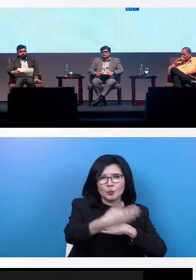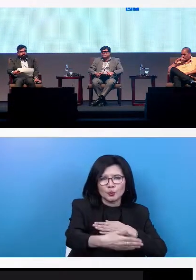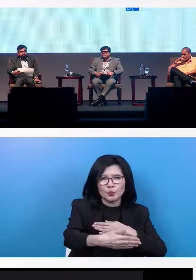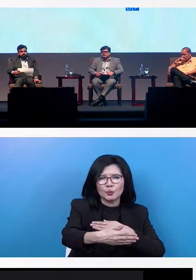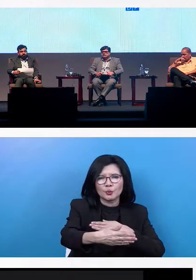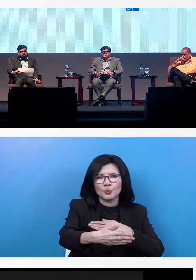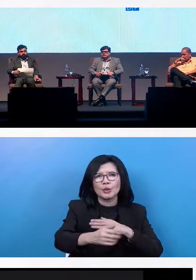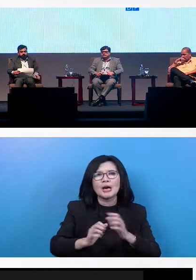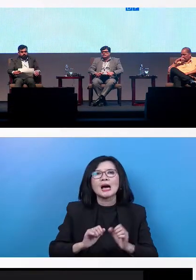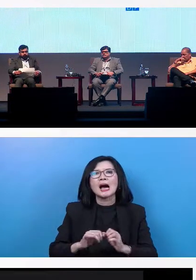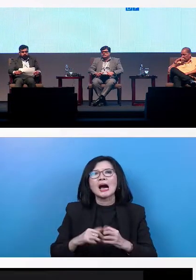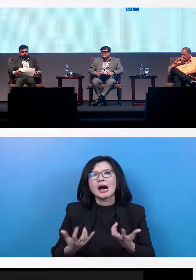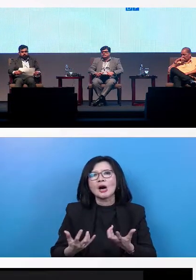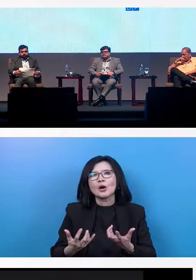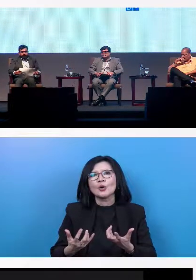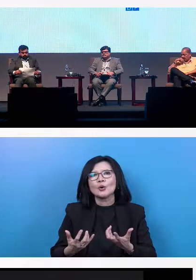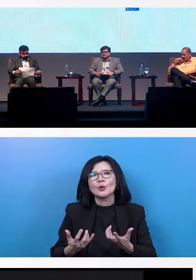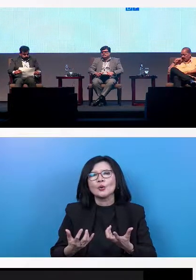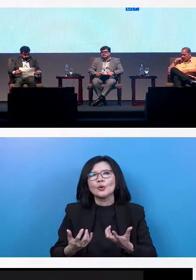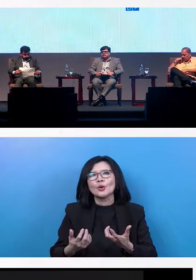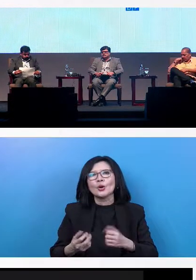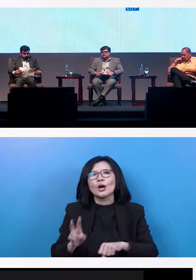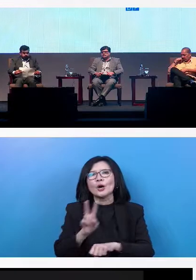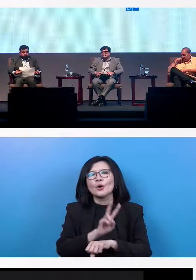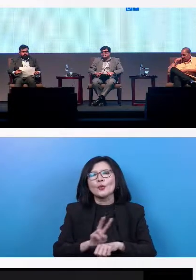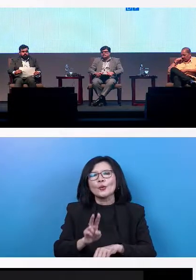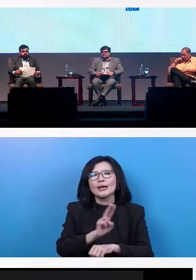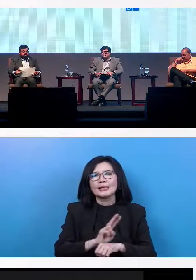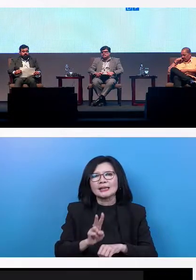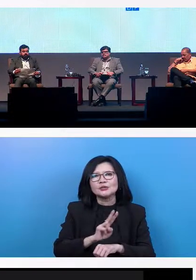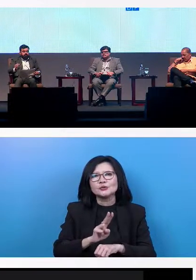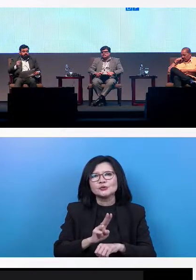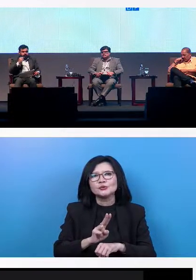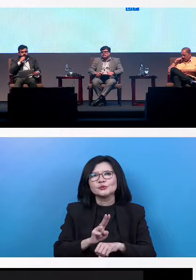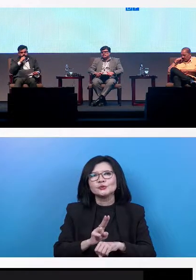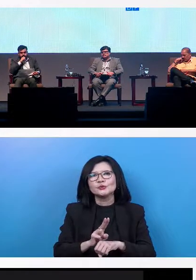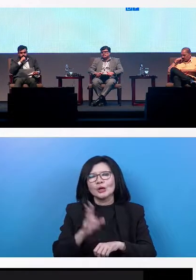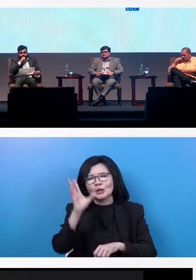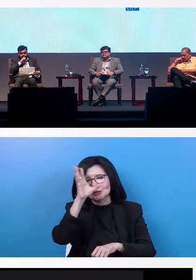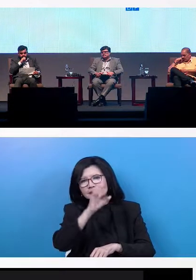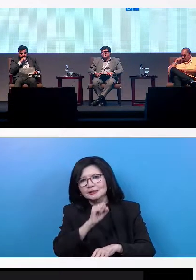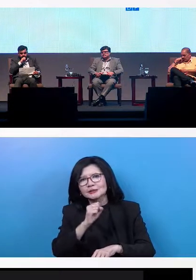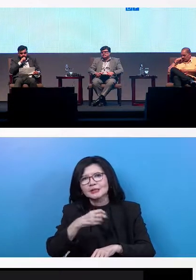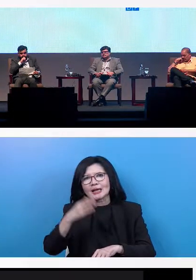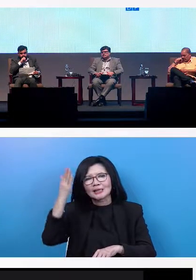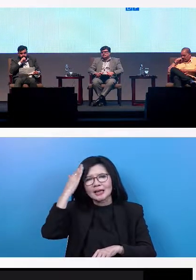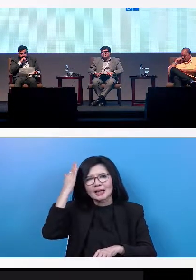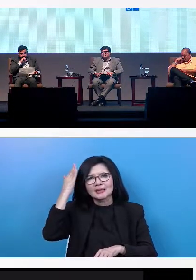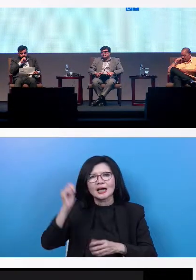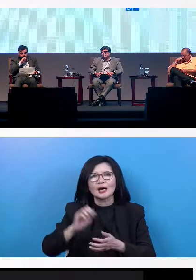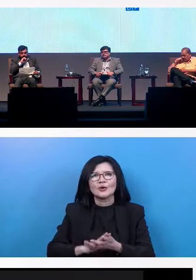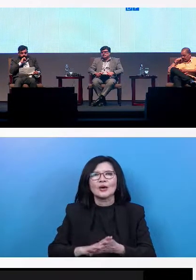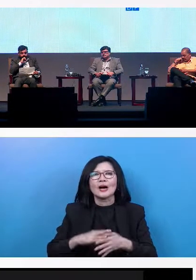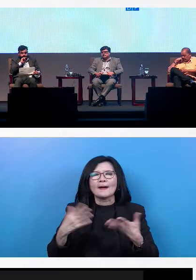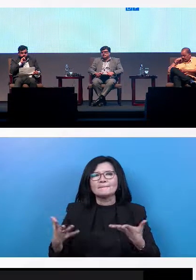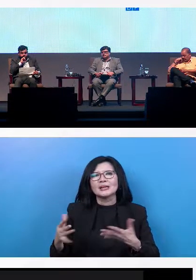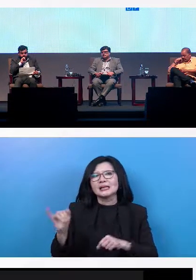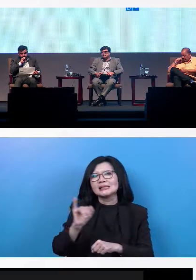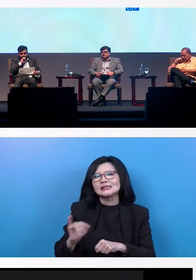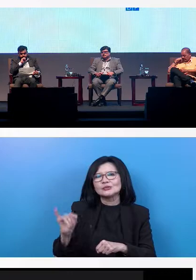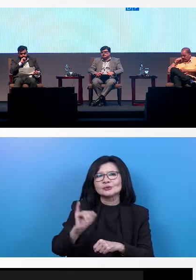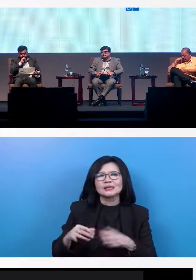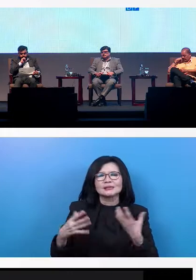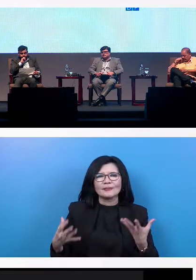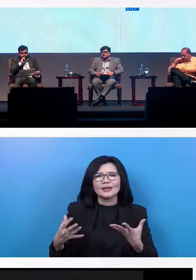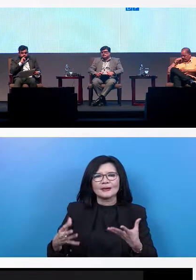to do things and measure the impact of what they're doing in the insurance side? And then lastly is it's